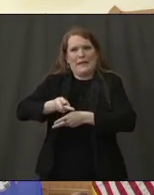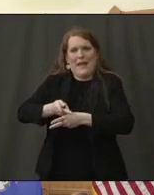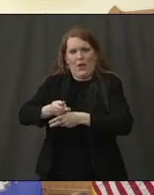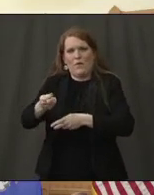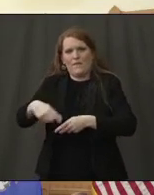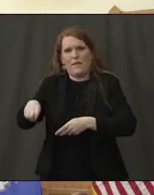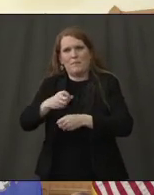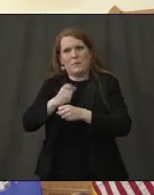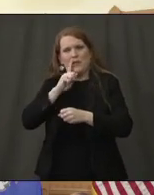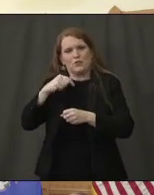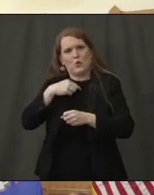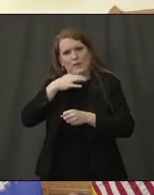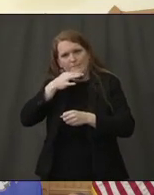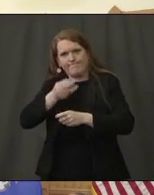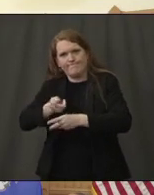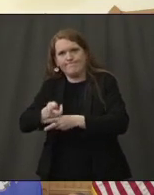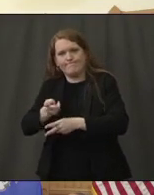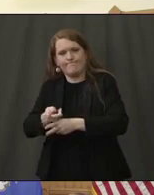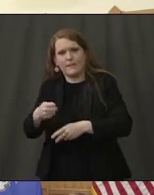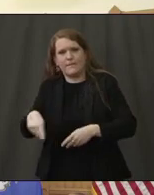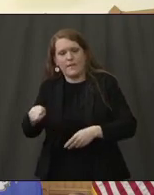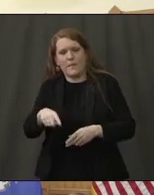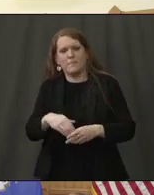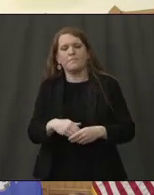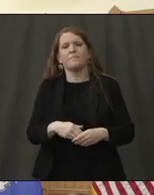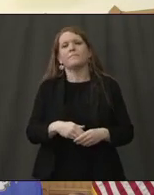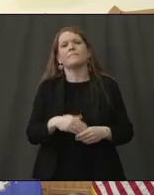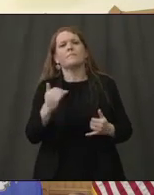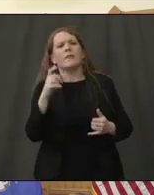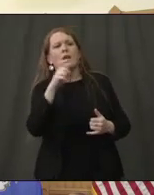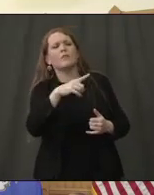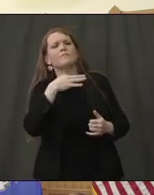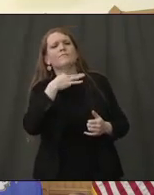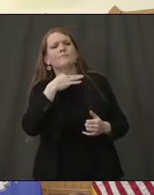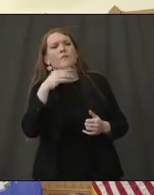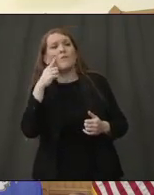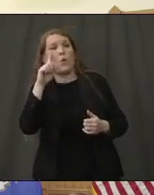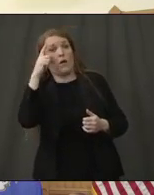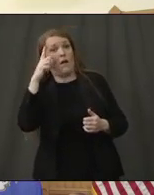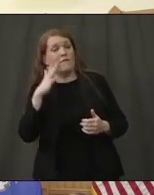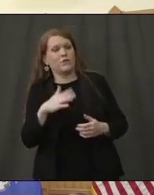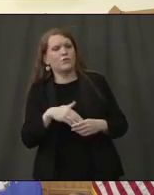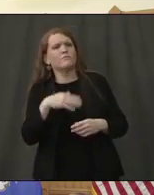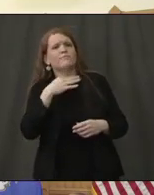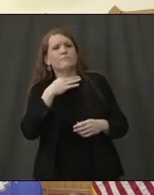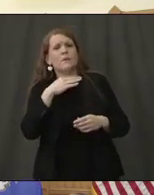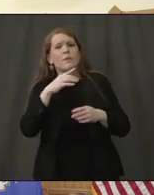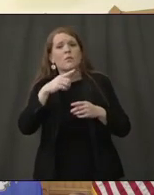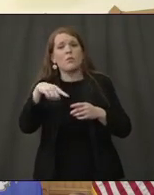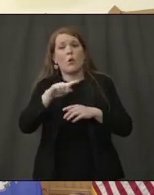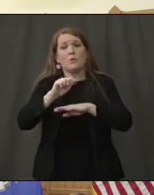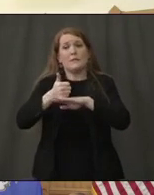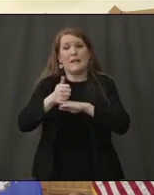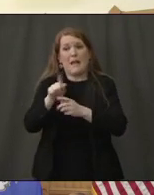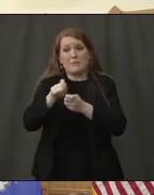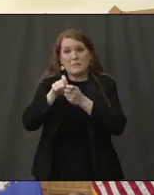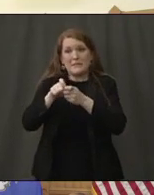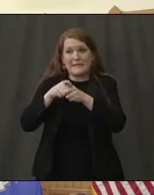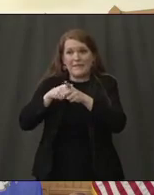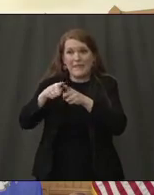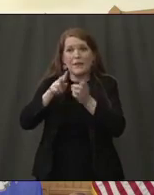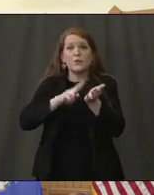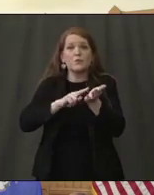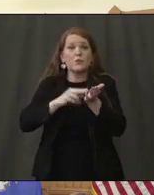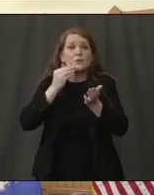And Governor Lamont, will we know when the nursing homes, the COVID positive nursing homes, do we have a list of the names of